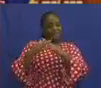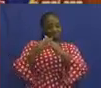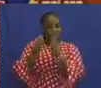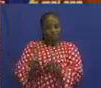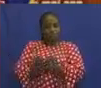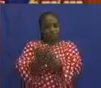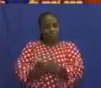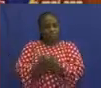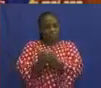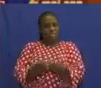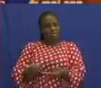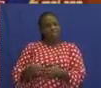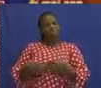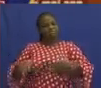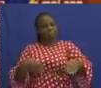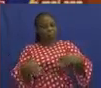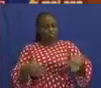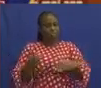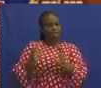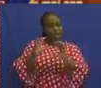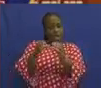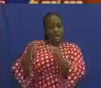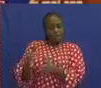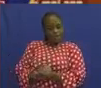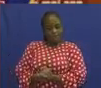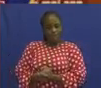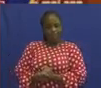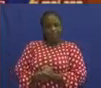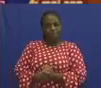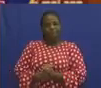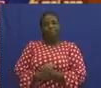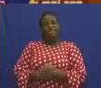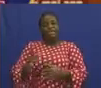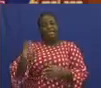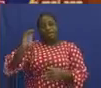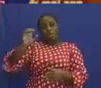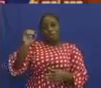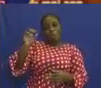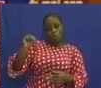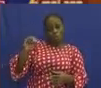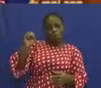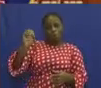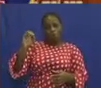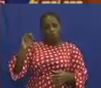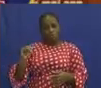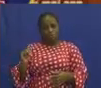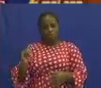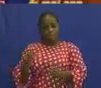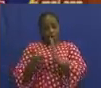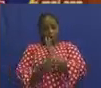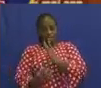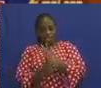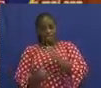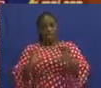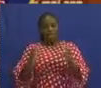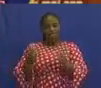and supply chain management company, and Cosmos Energy, the American oil and gas company, for their